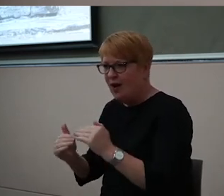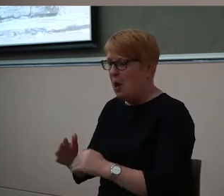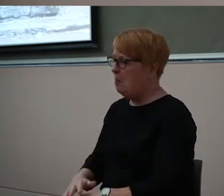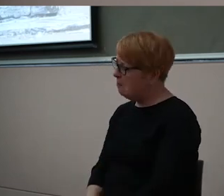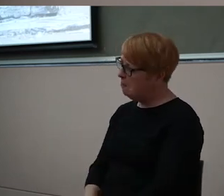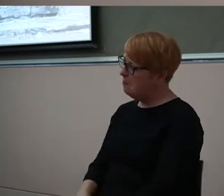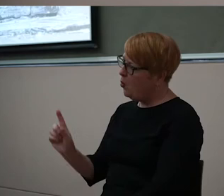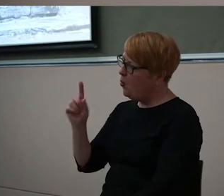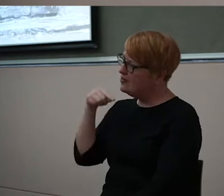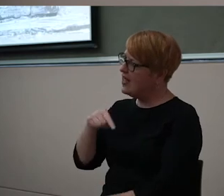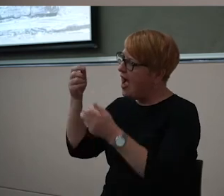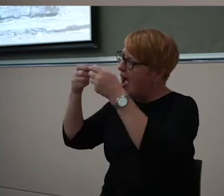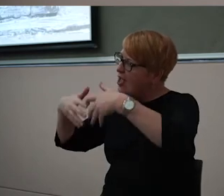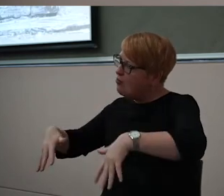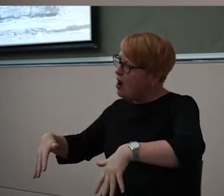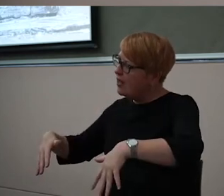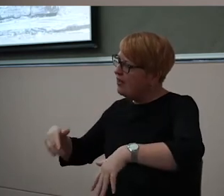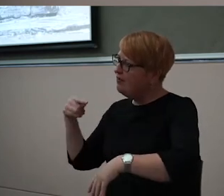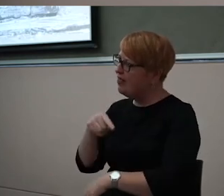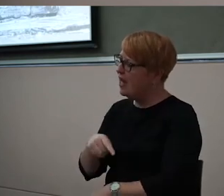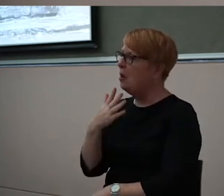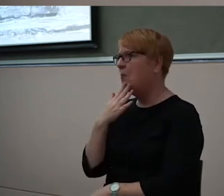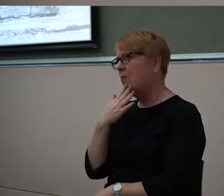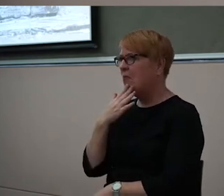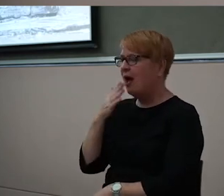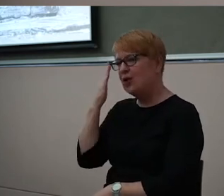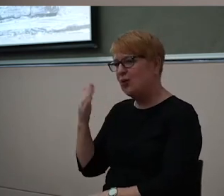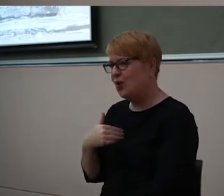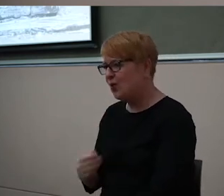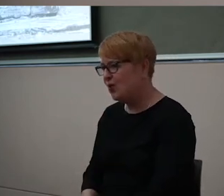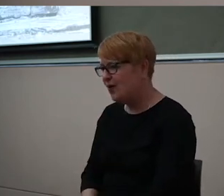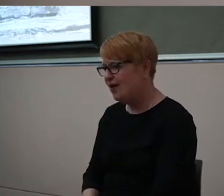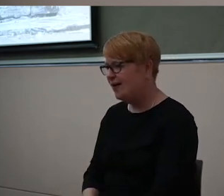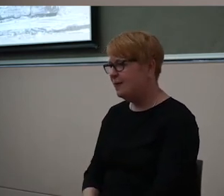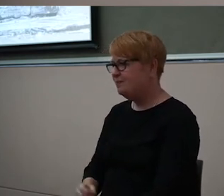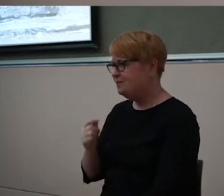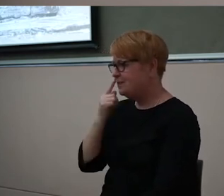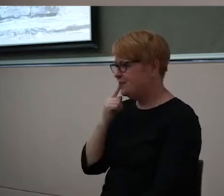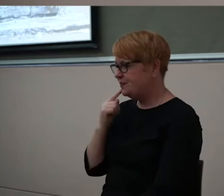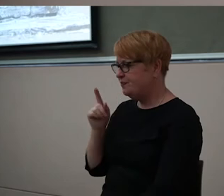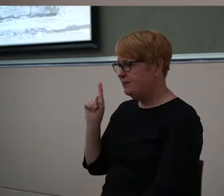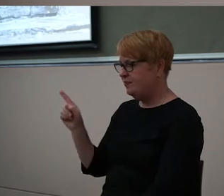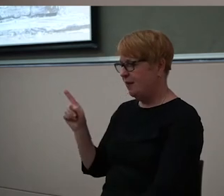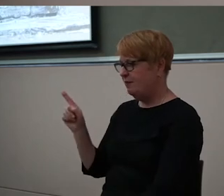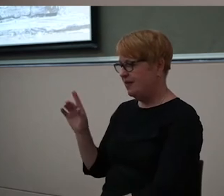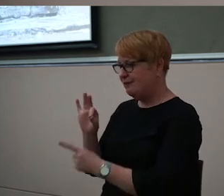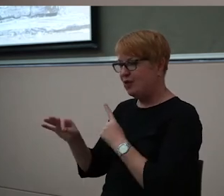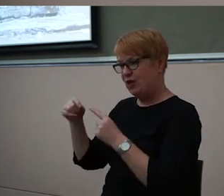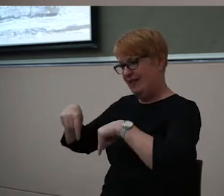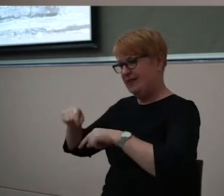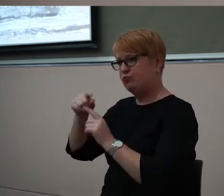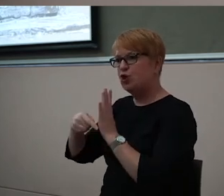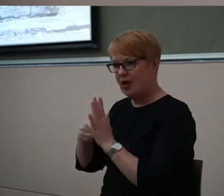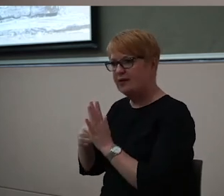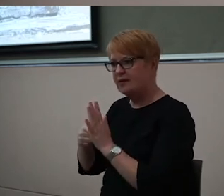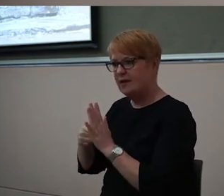embodiment, like using that as a starting point to then unpick what you're happy to collate